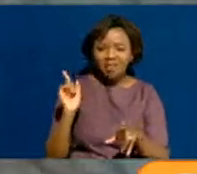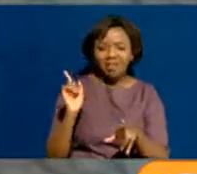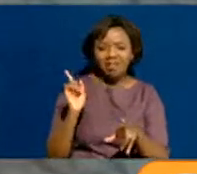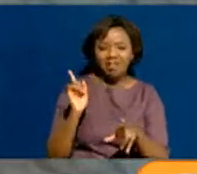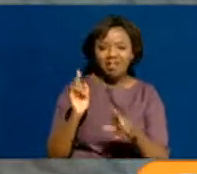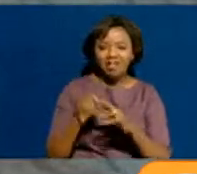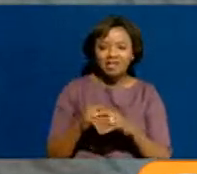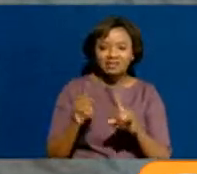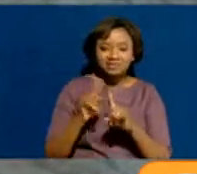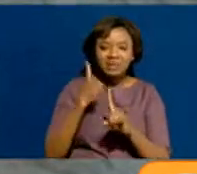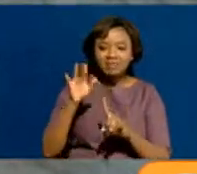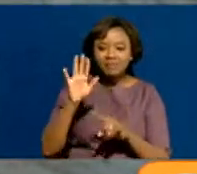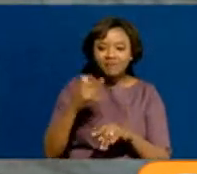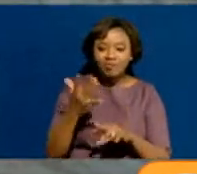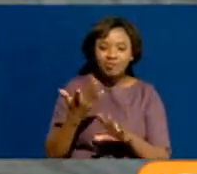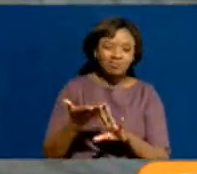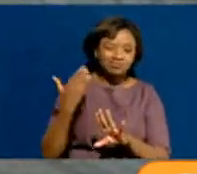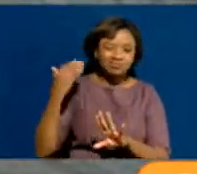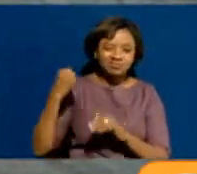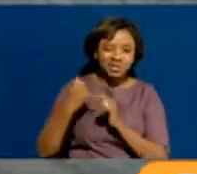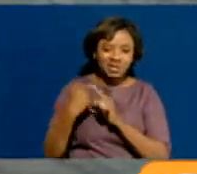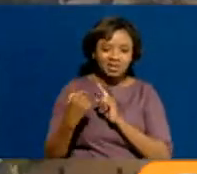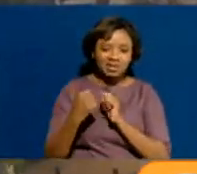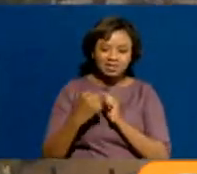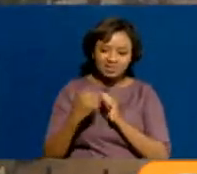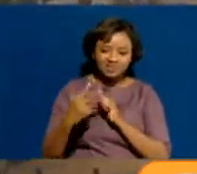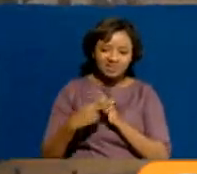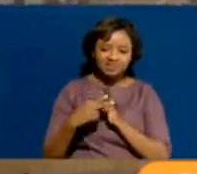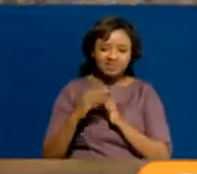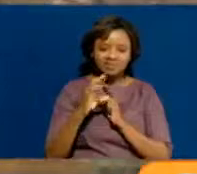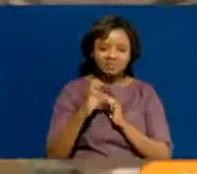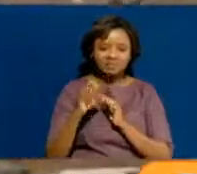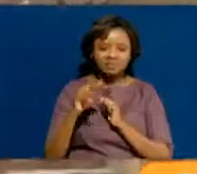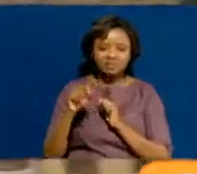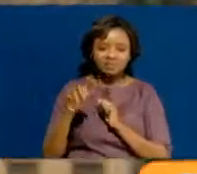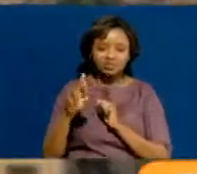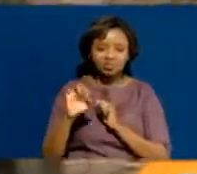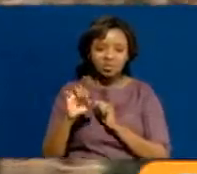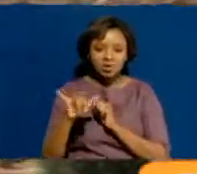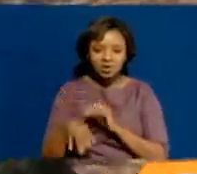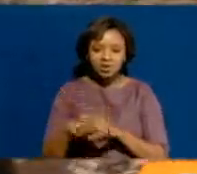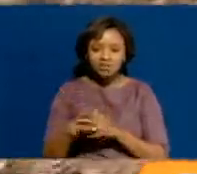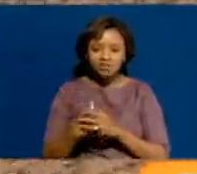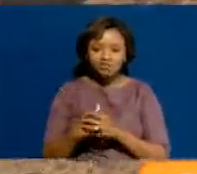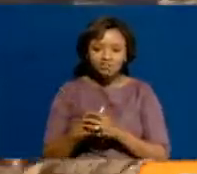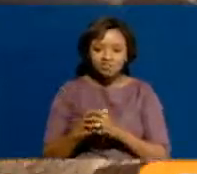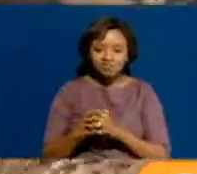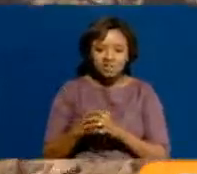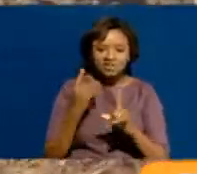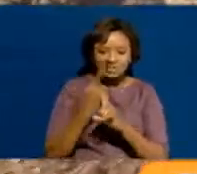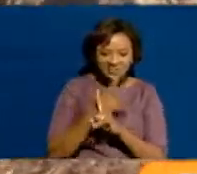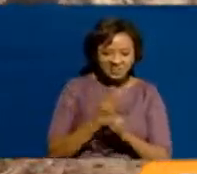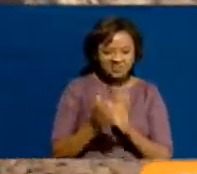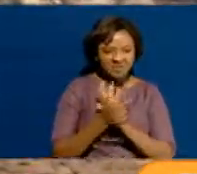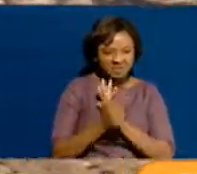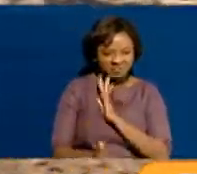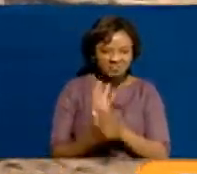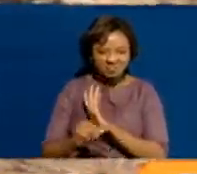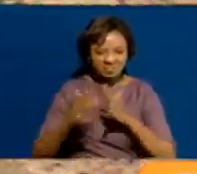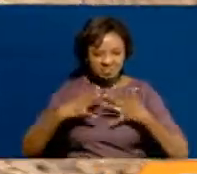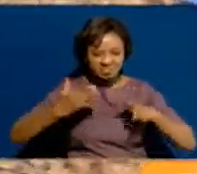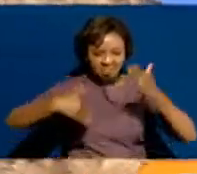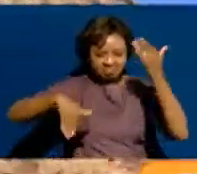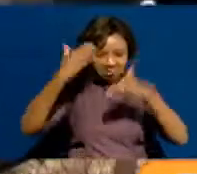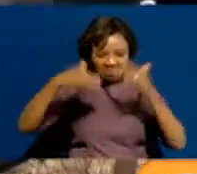be traced back over 17 centuries. Religious researchers, archaeologists, documentary